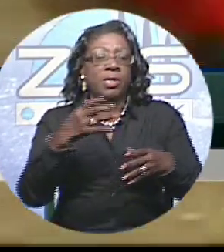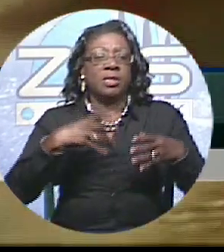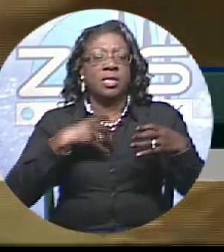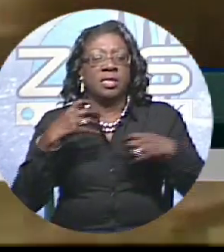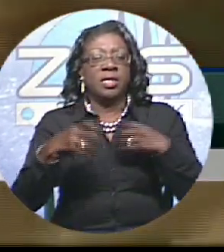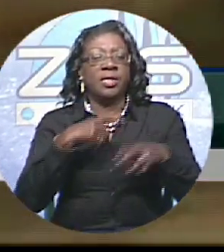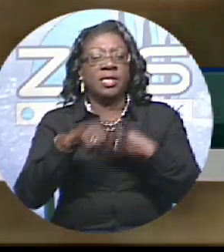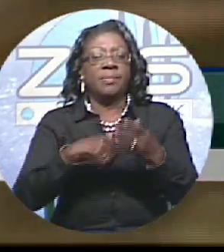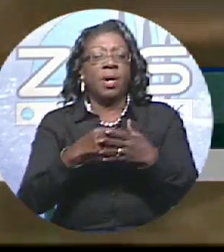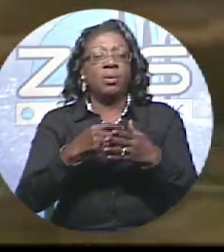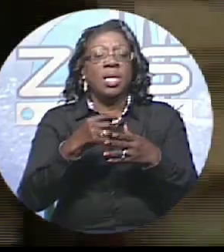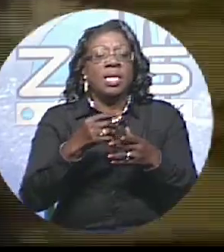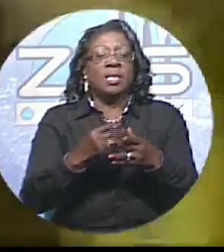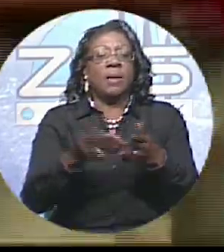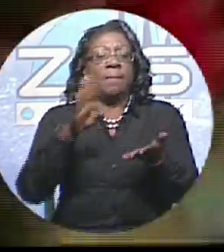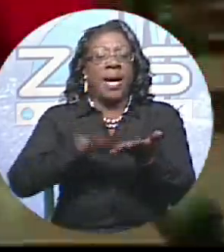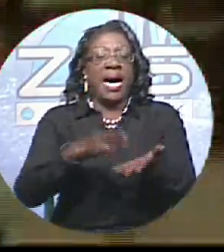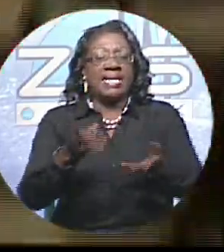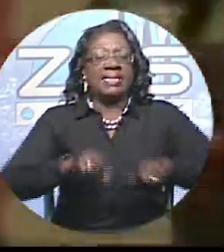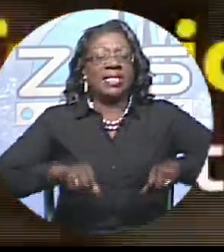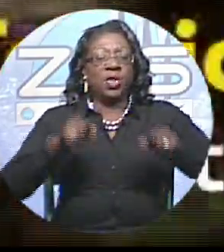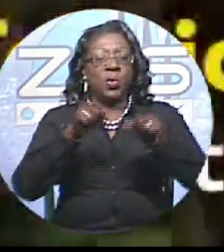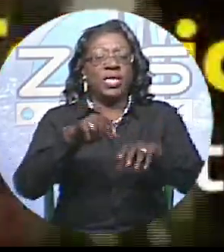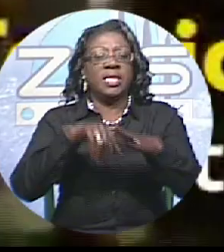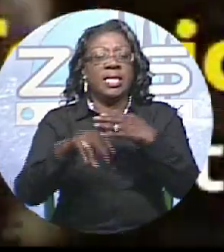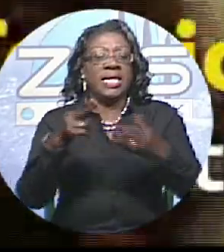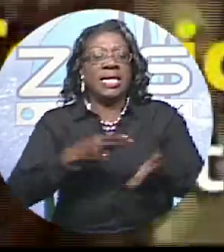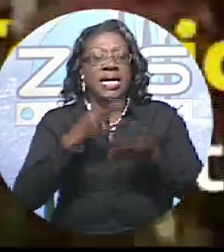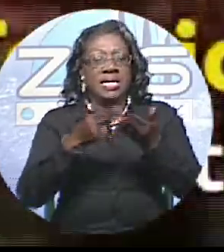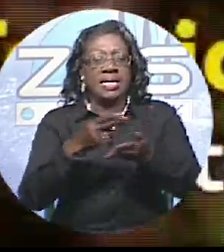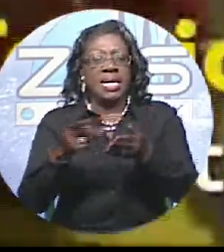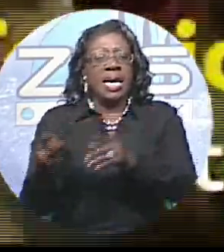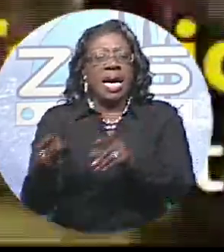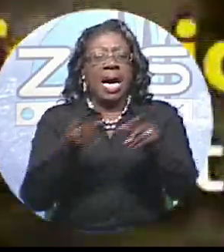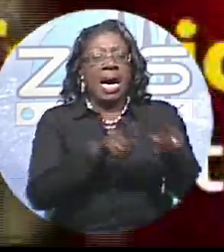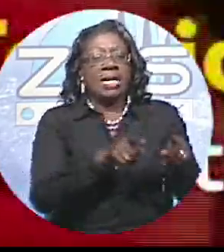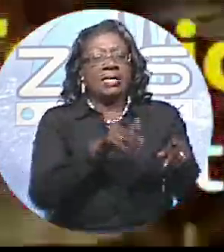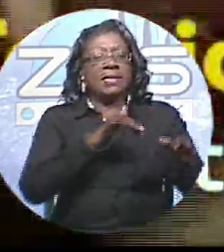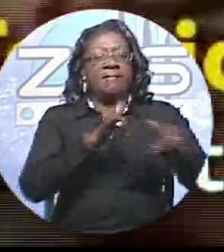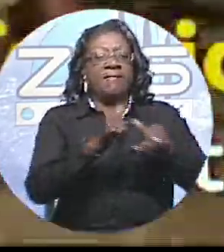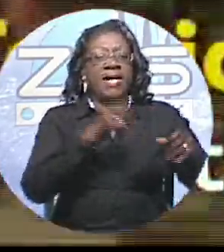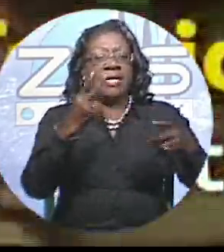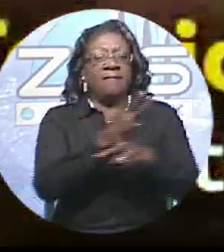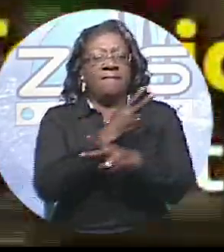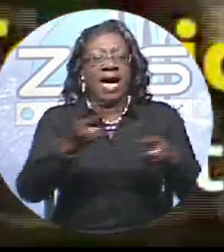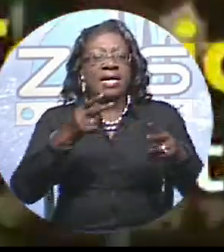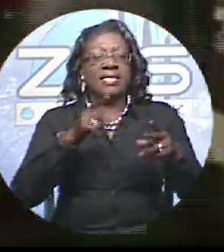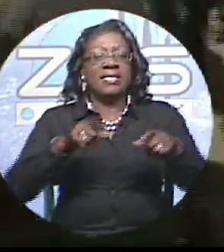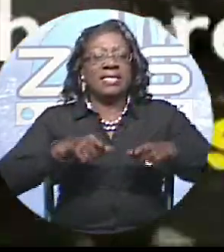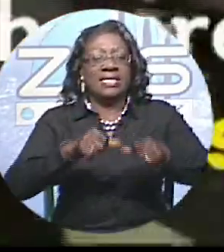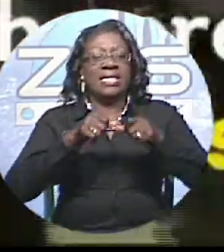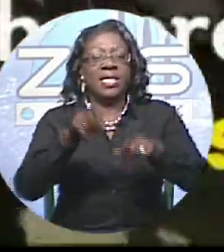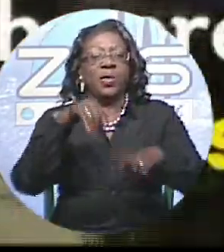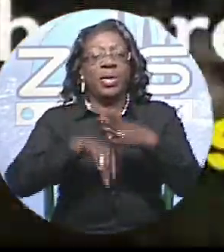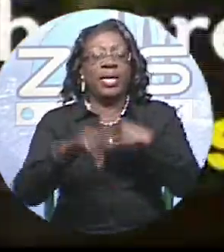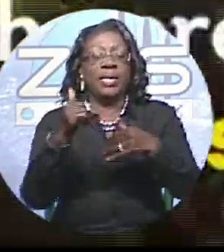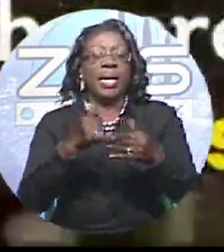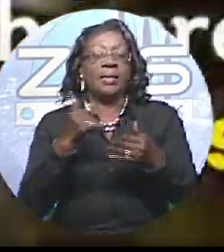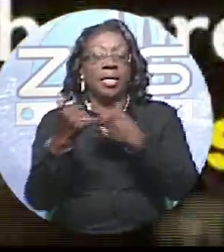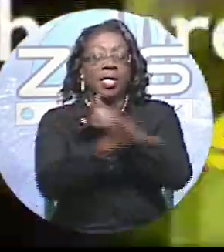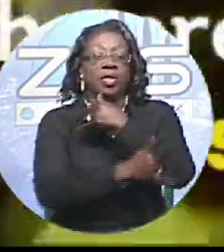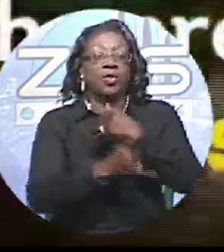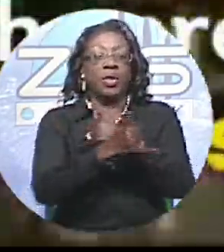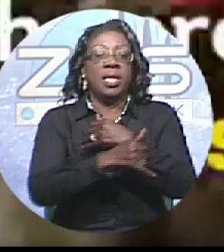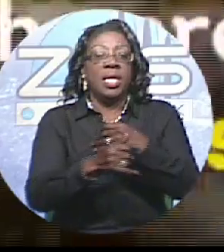the deteriorating security situation in Haiti as protest continues in that impoverished nation. Demonstrators